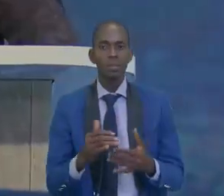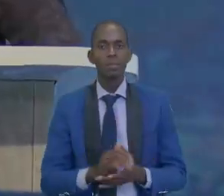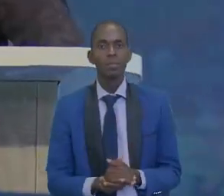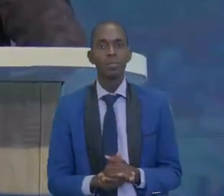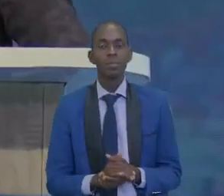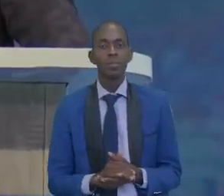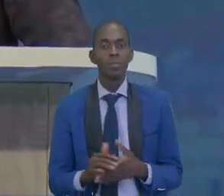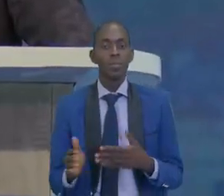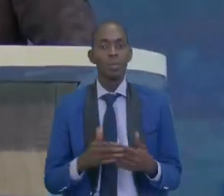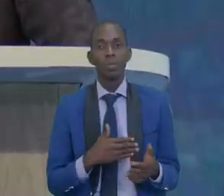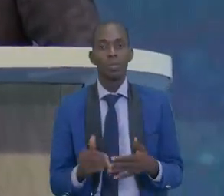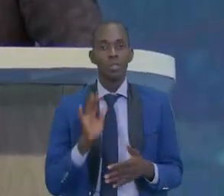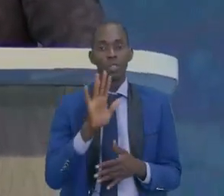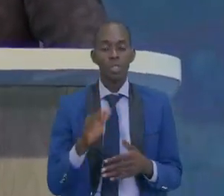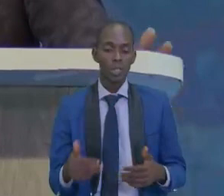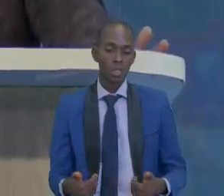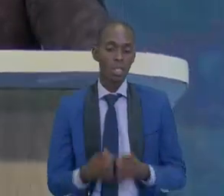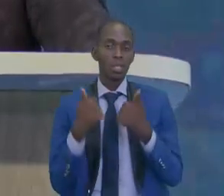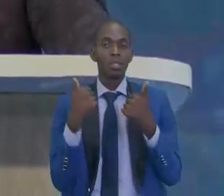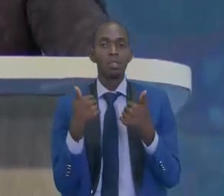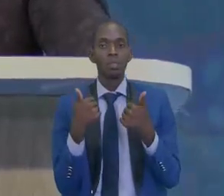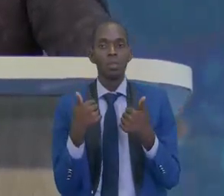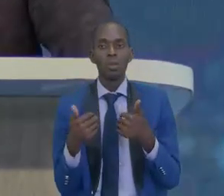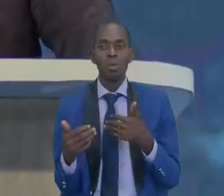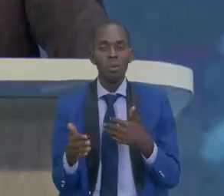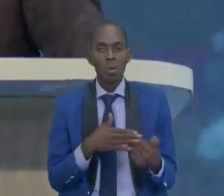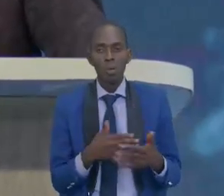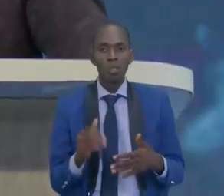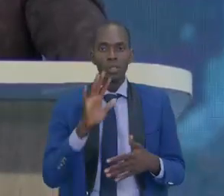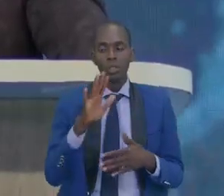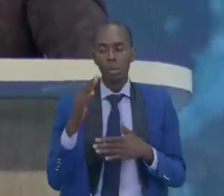Whatever your challenge, whatever your burden,